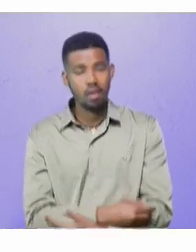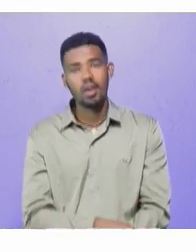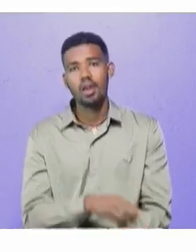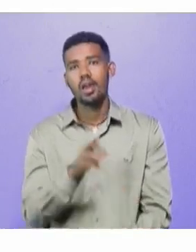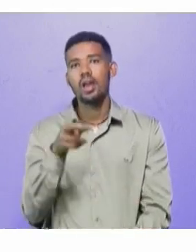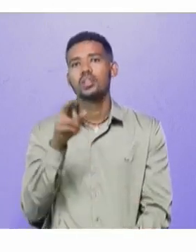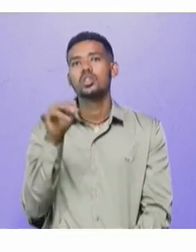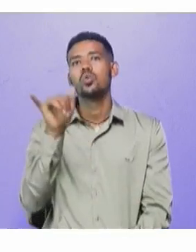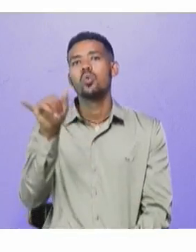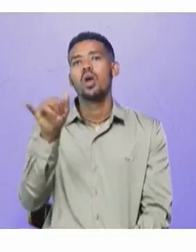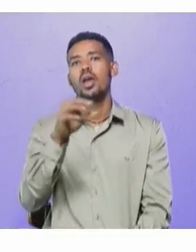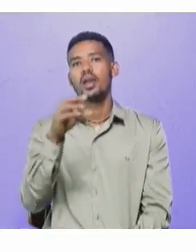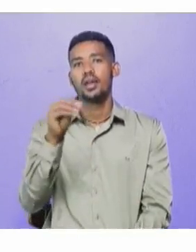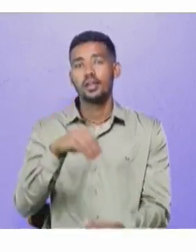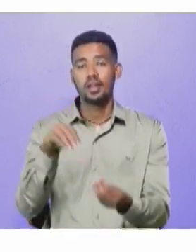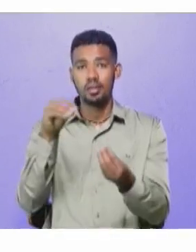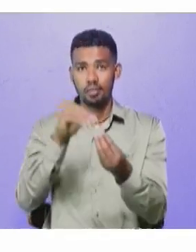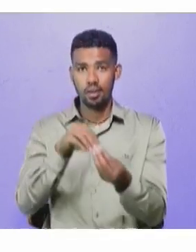cancel Y and make